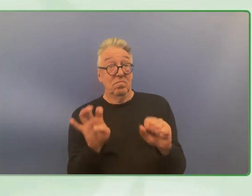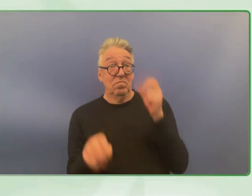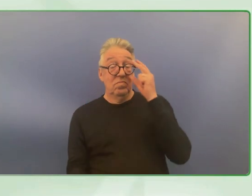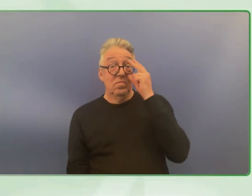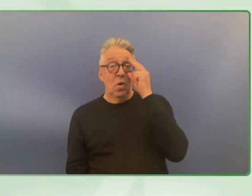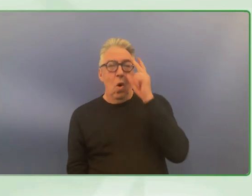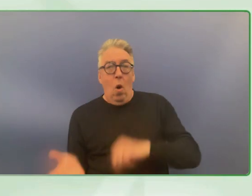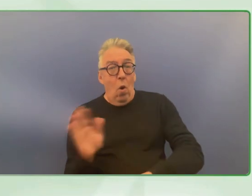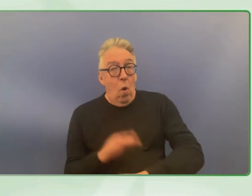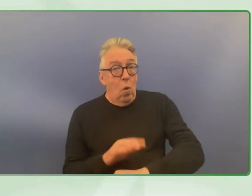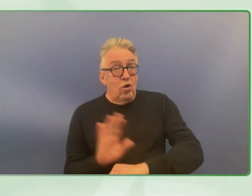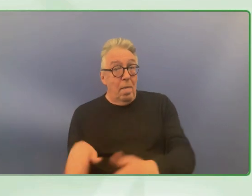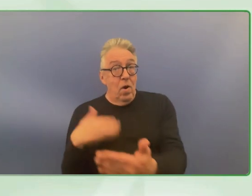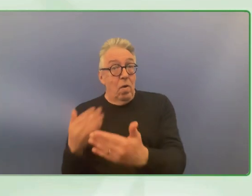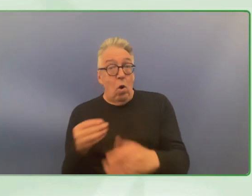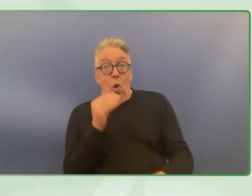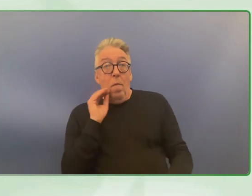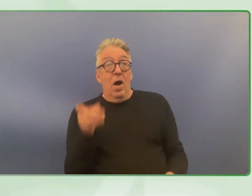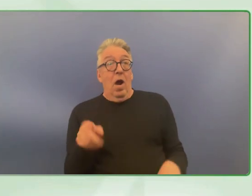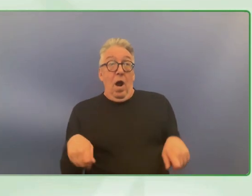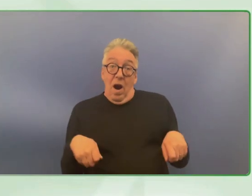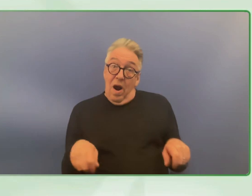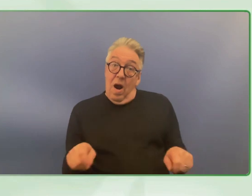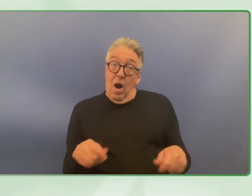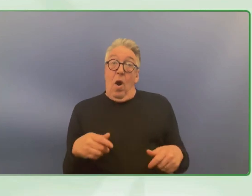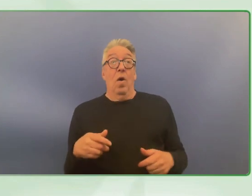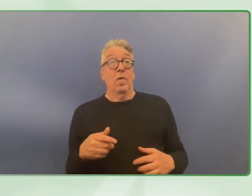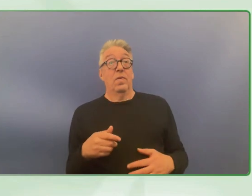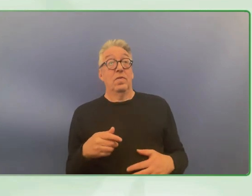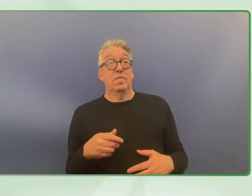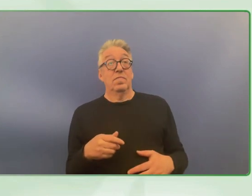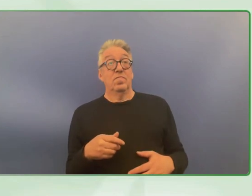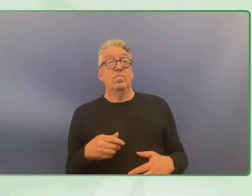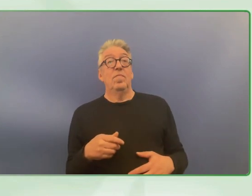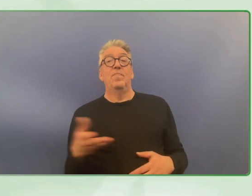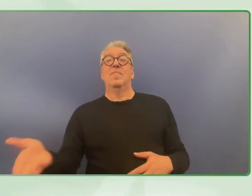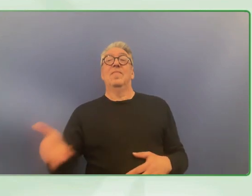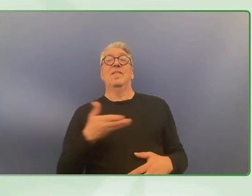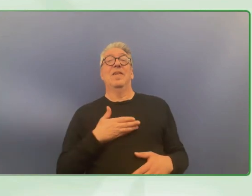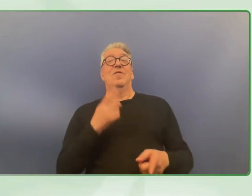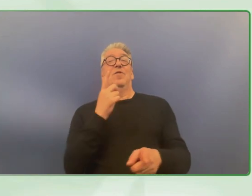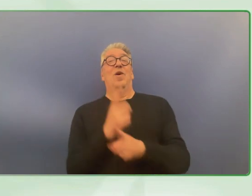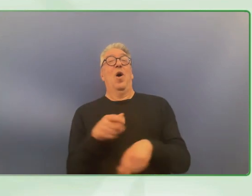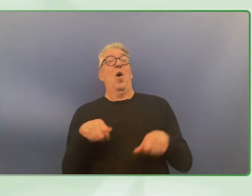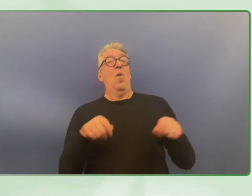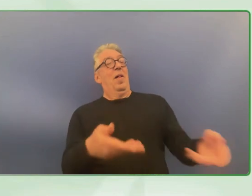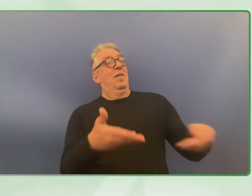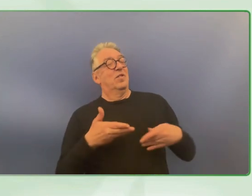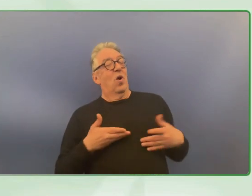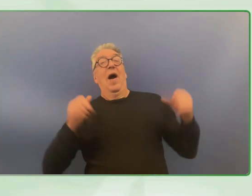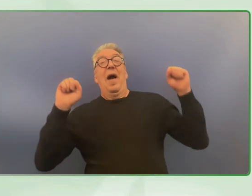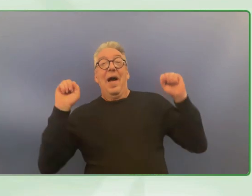She's breathing, but she gets the correct wheelchair and can finally play basketball